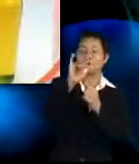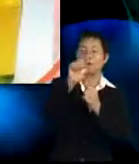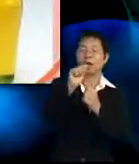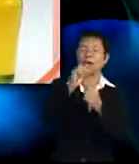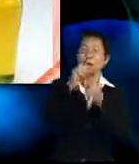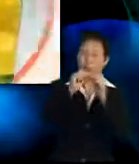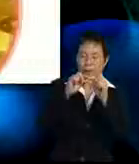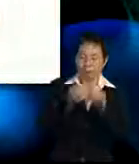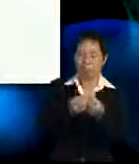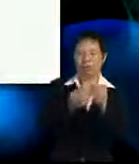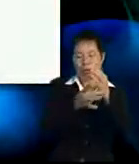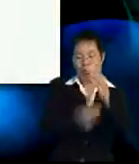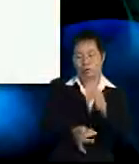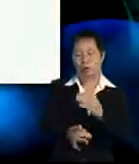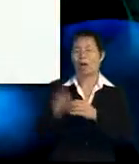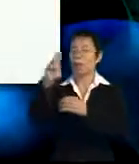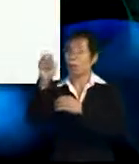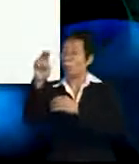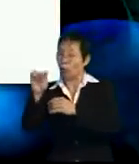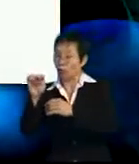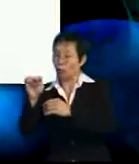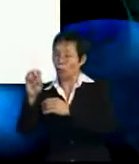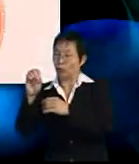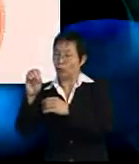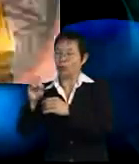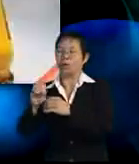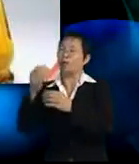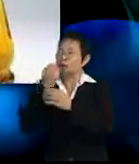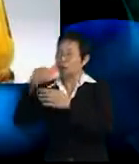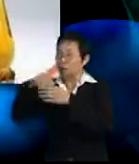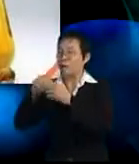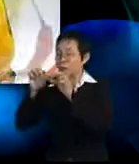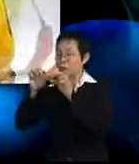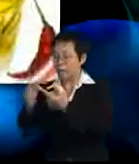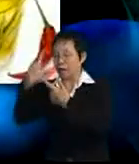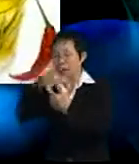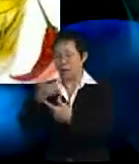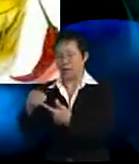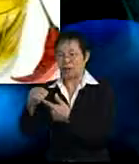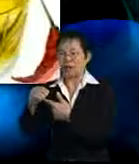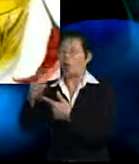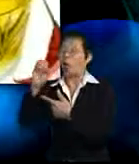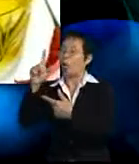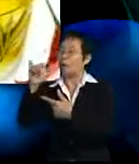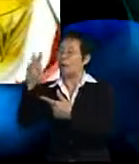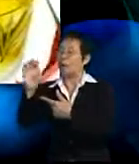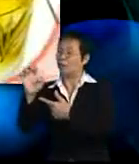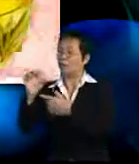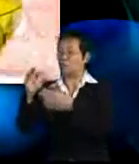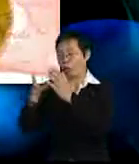whereas monounsaturated fats are found in food like peanut and olive oils.